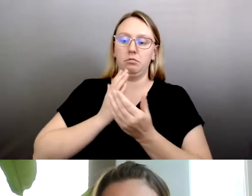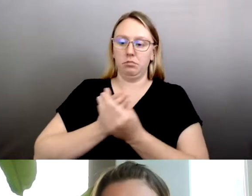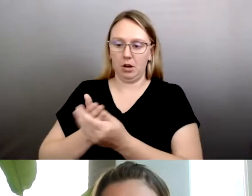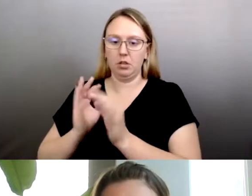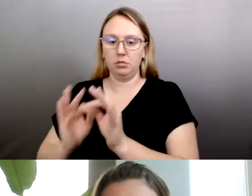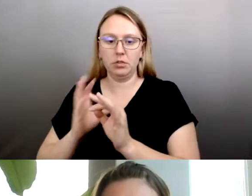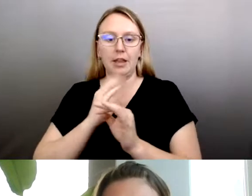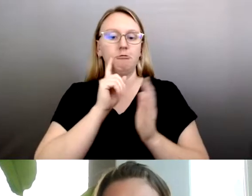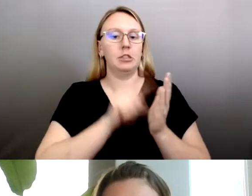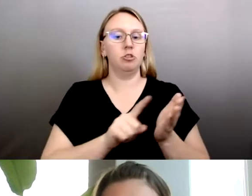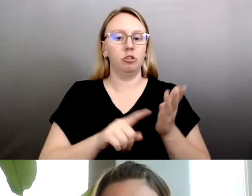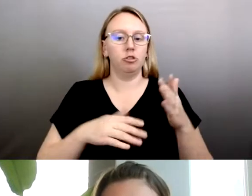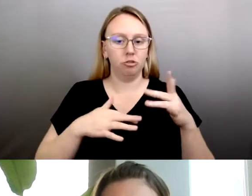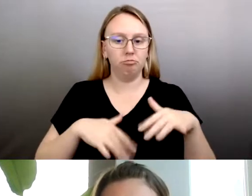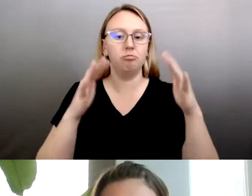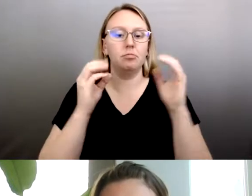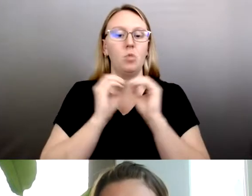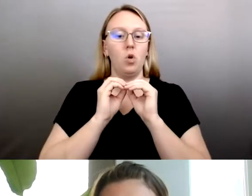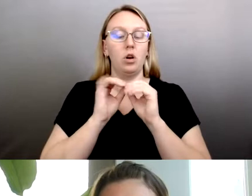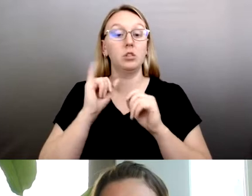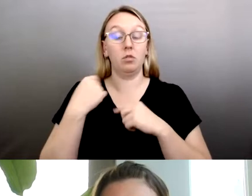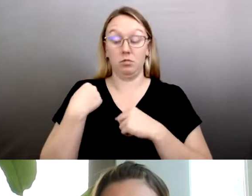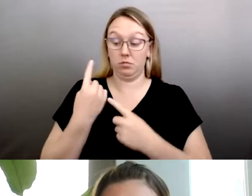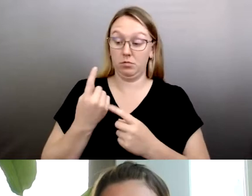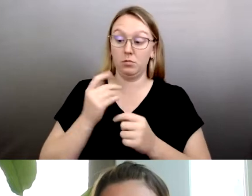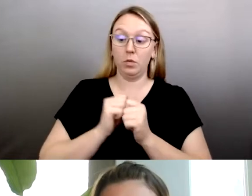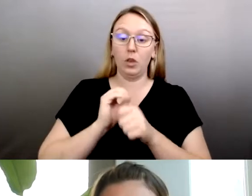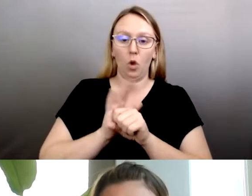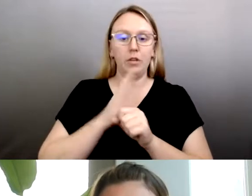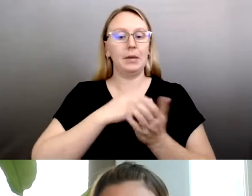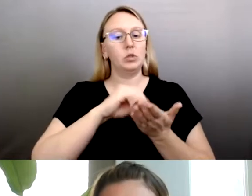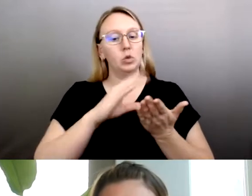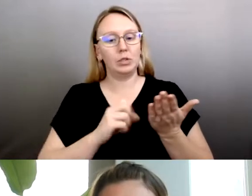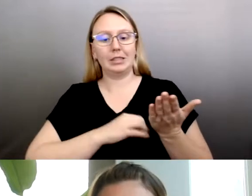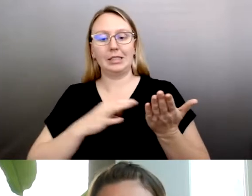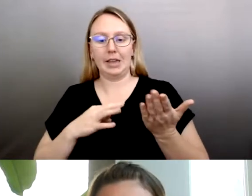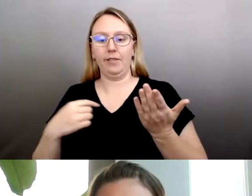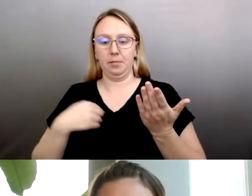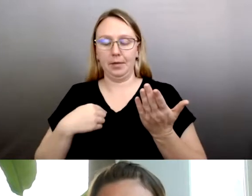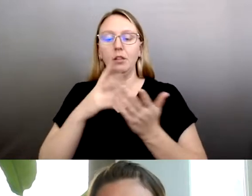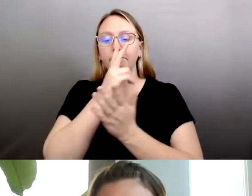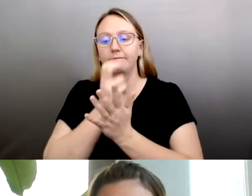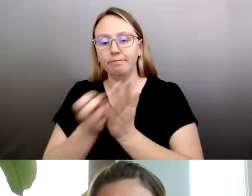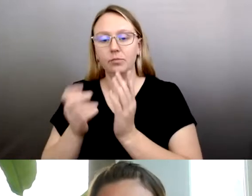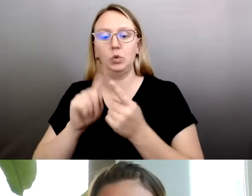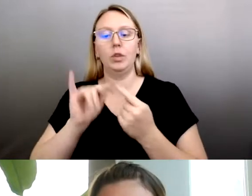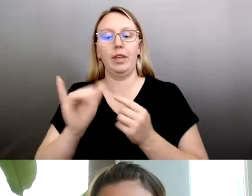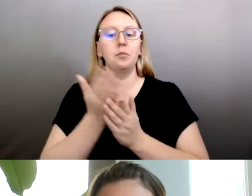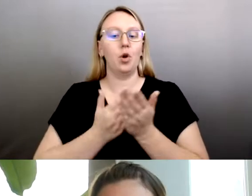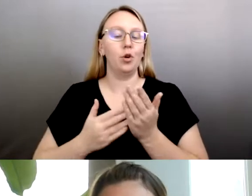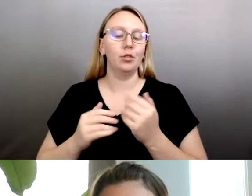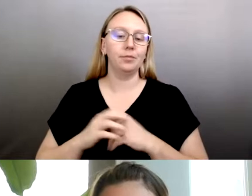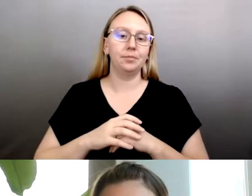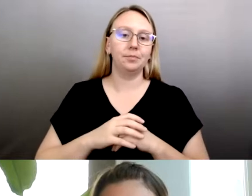the past year, especially with COVID, all of my student staff members and I have really been diving into this aspect of our work,